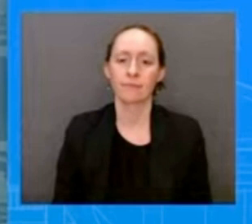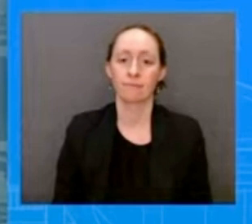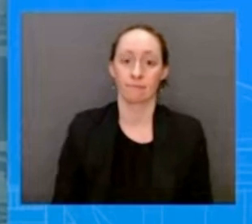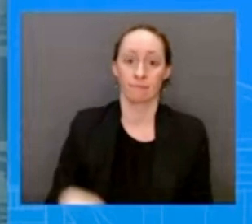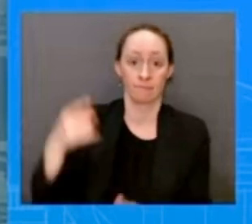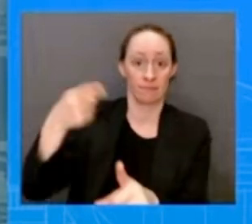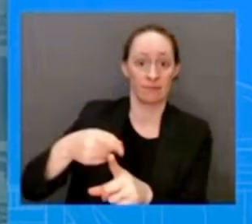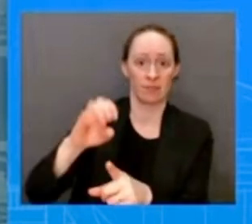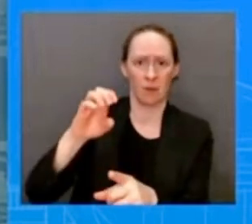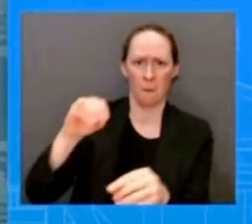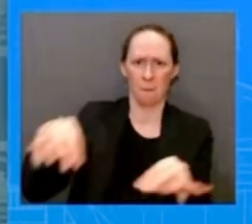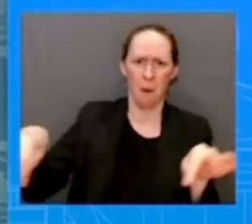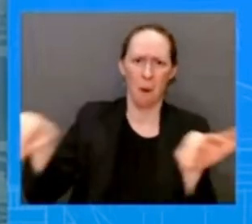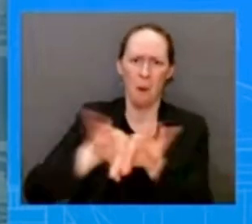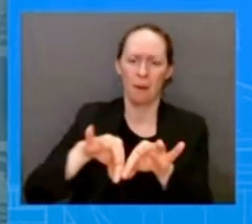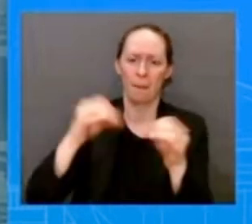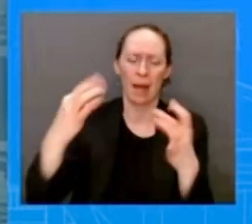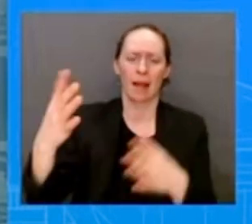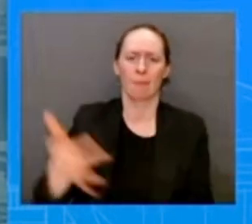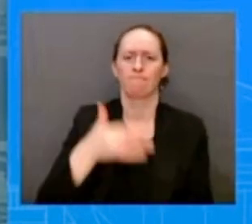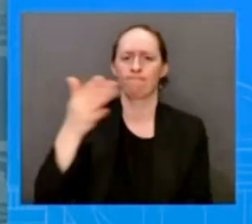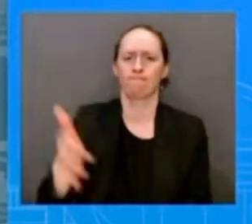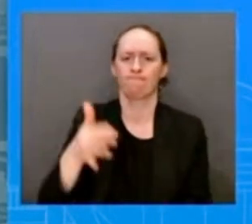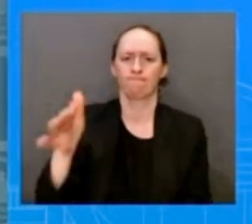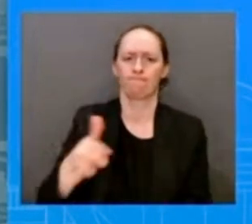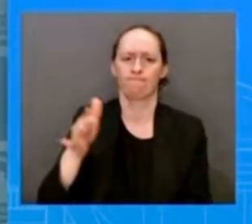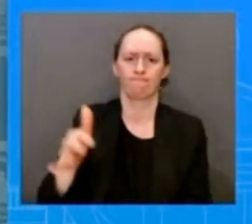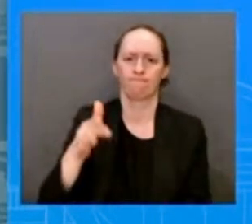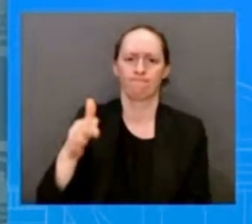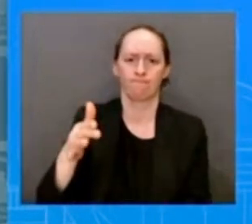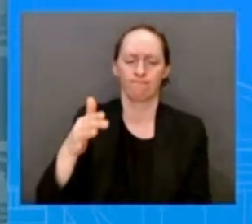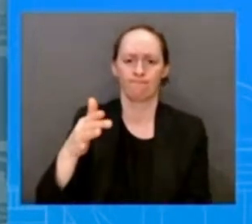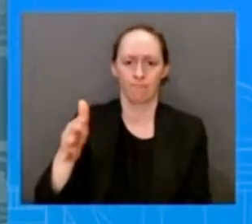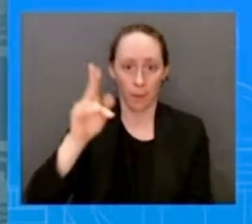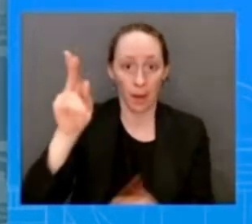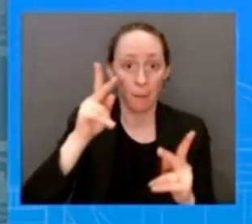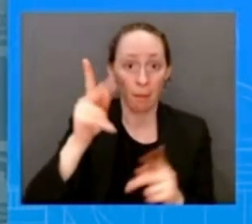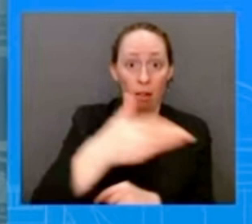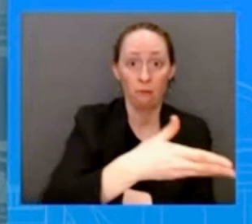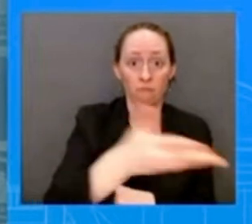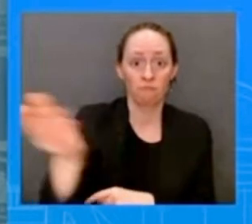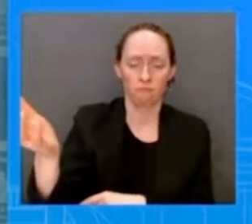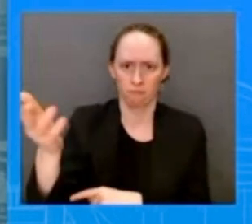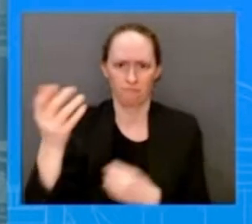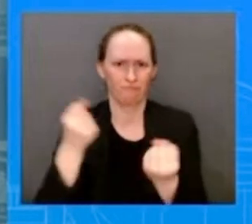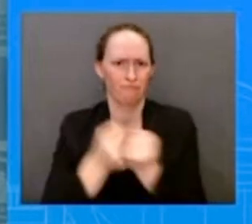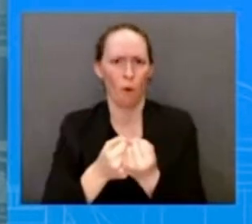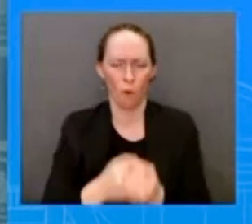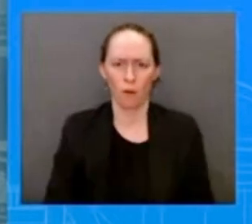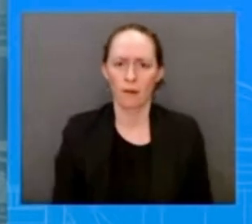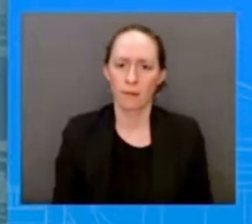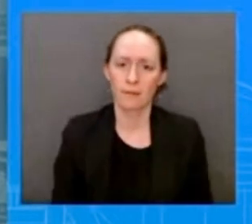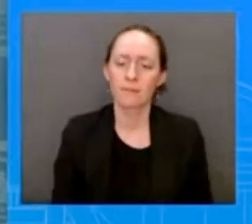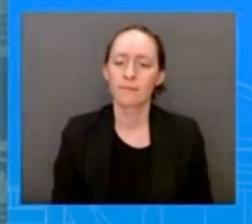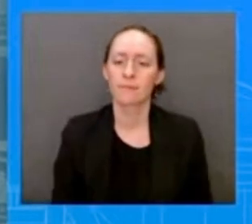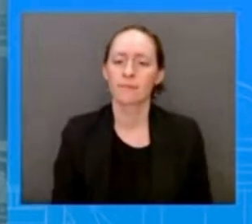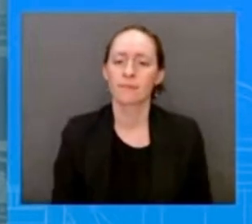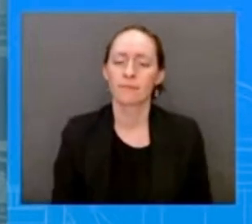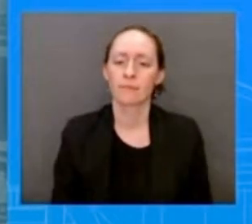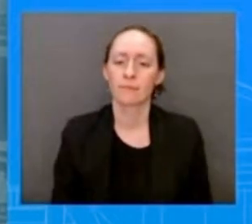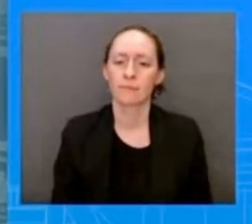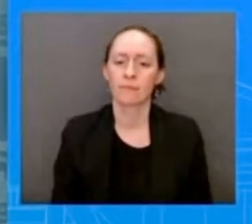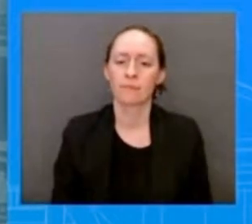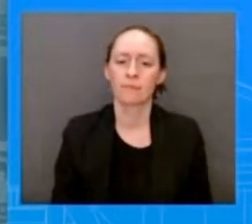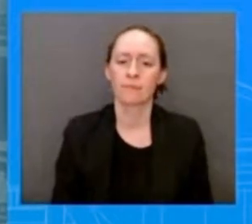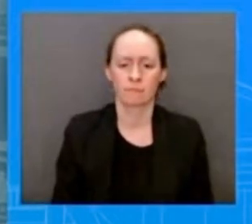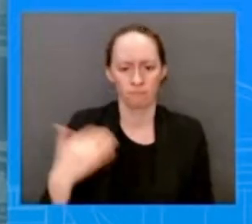many folks from both sides. So want to make sure that is clear, that this was a historic action when Congress could not act.